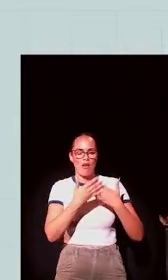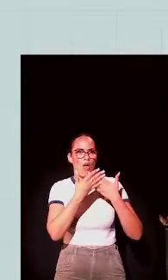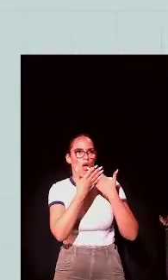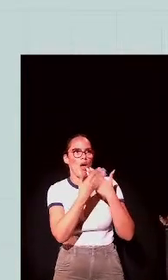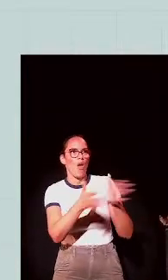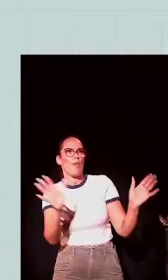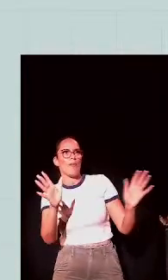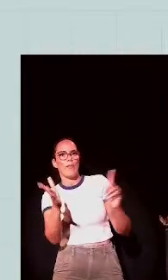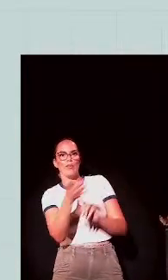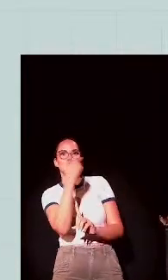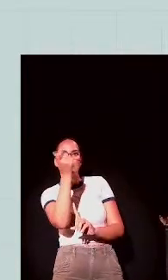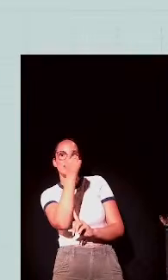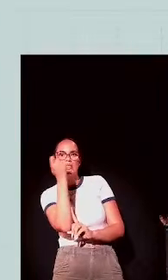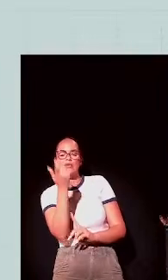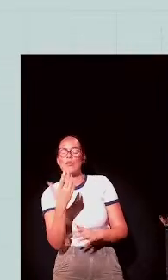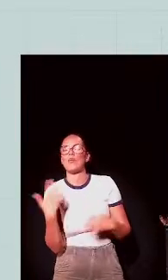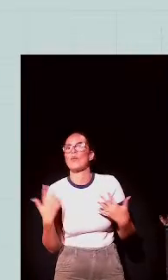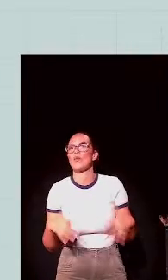And